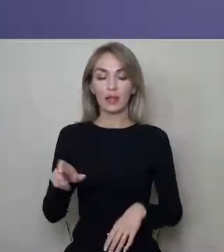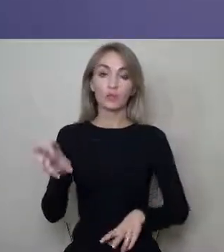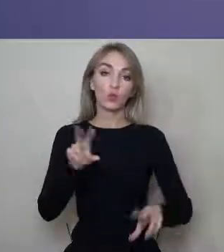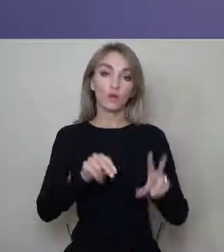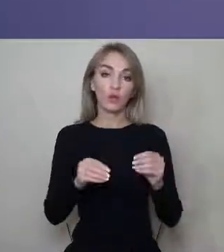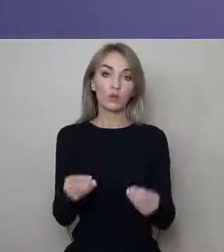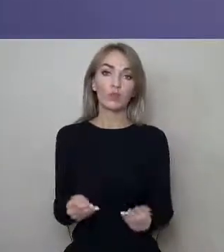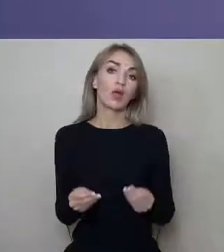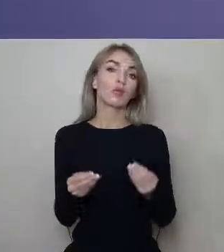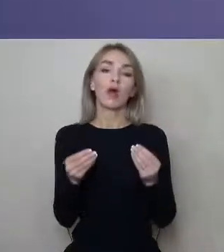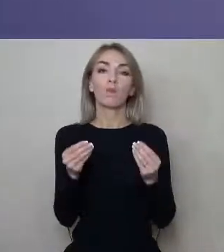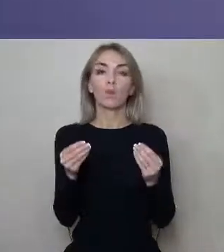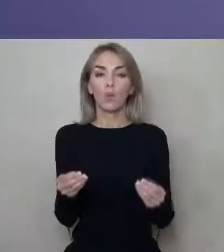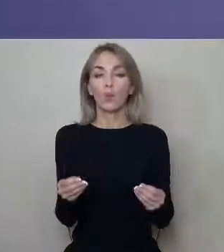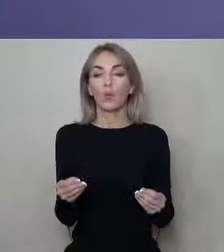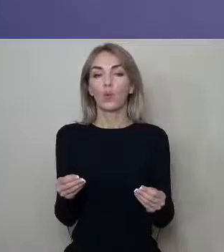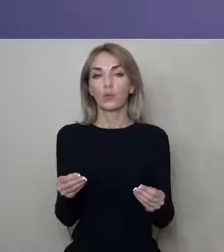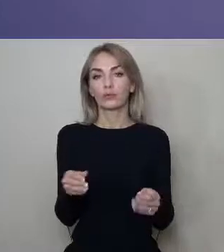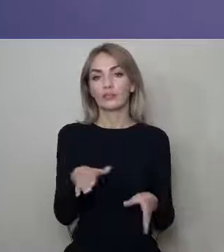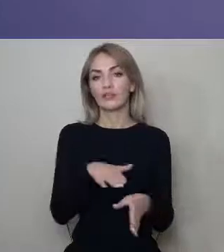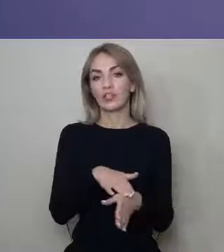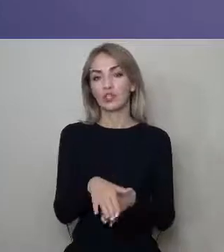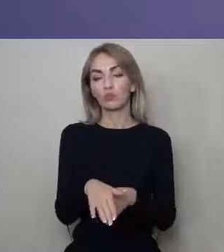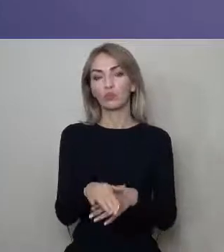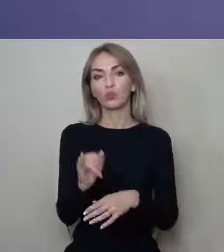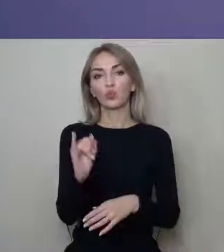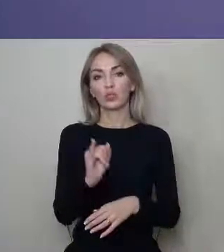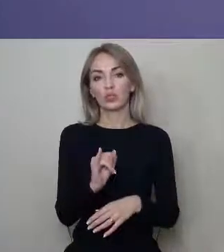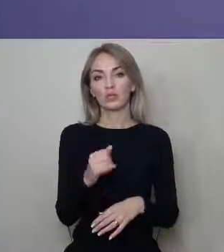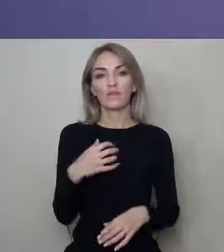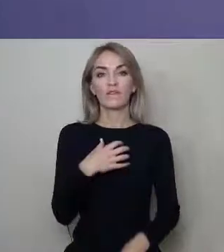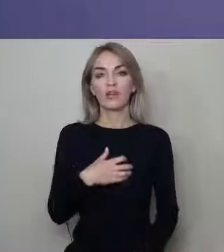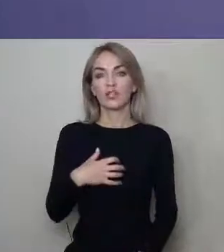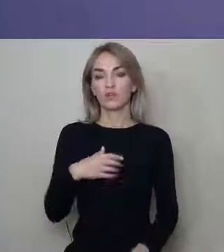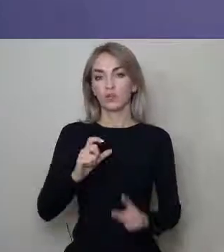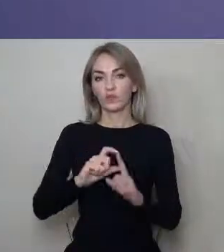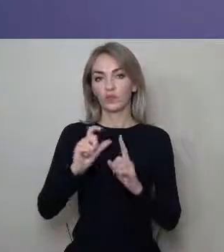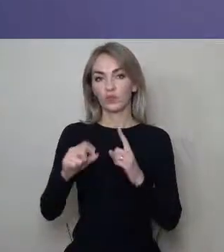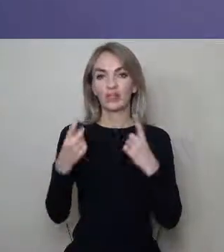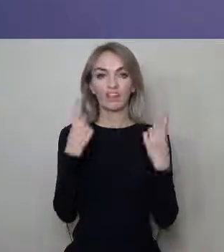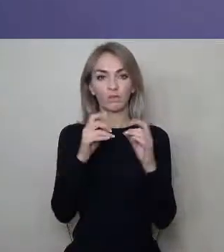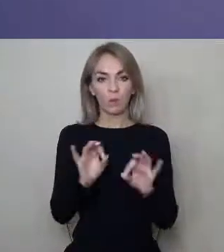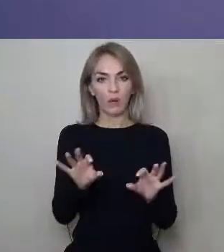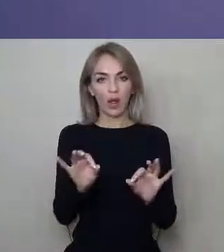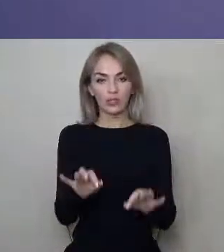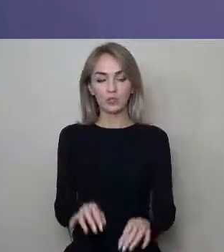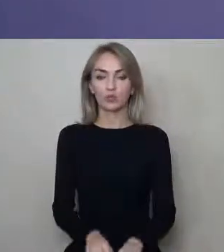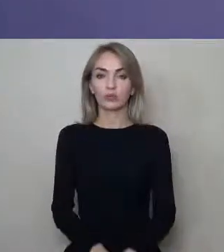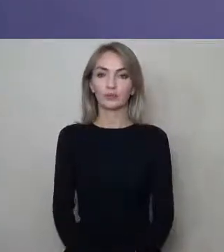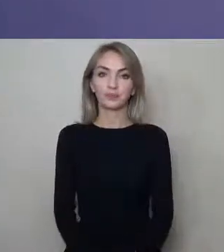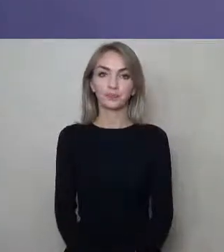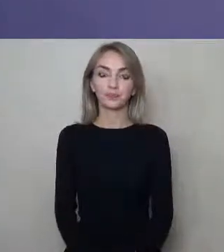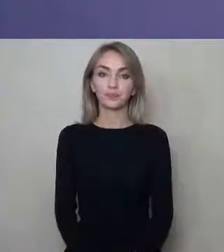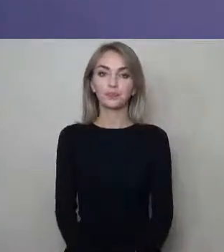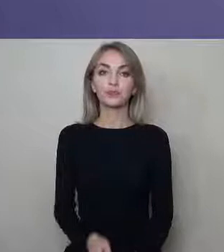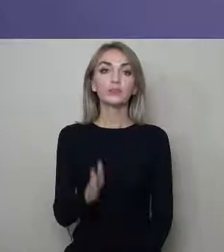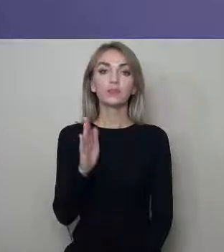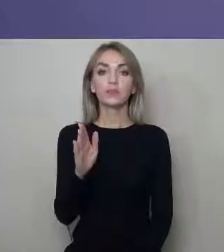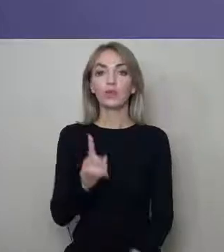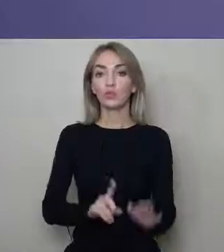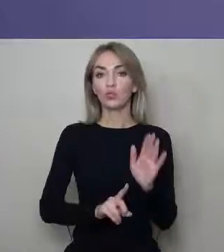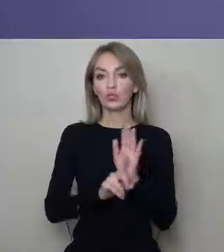with the experts, and hopefully you'll get exhaustive answers to the issues that